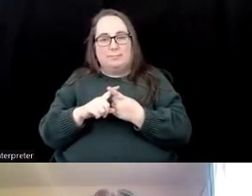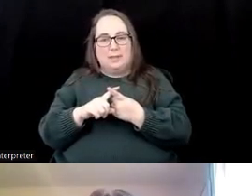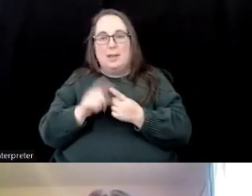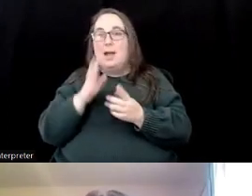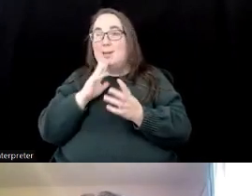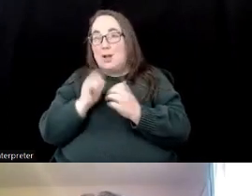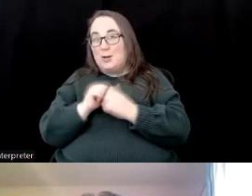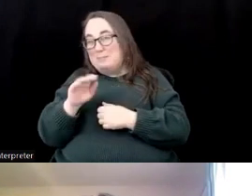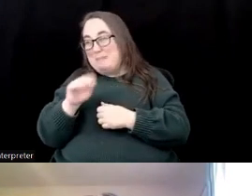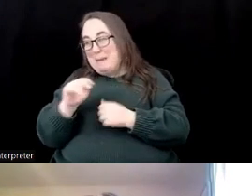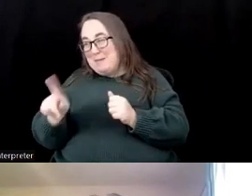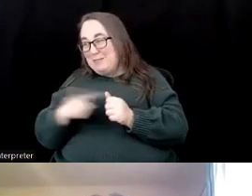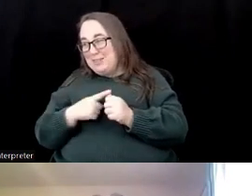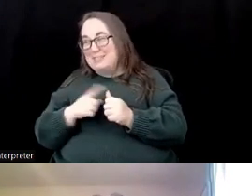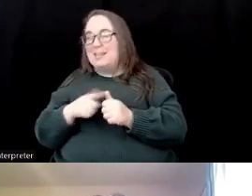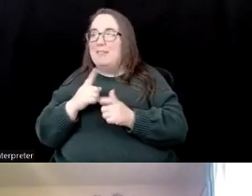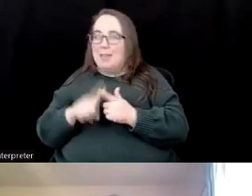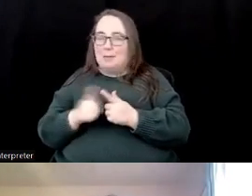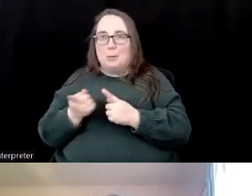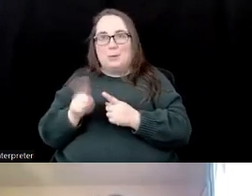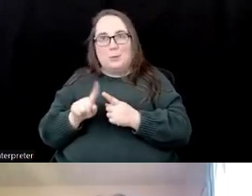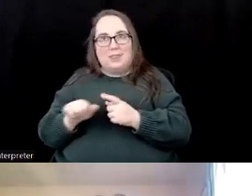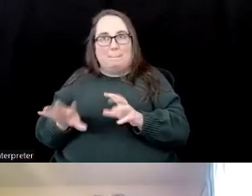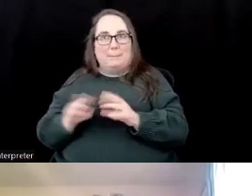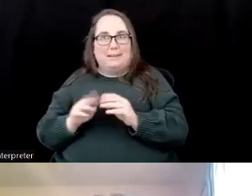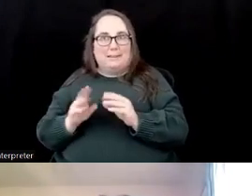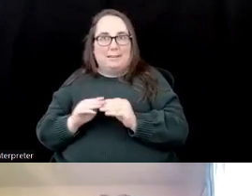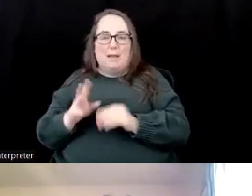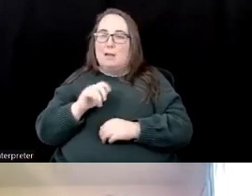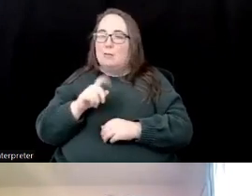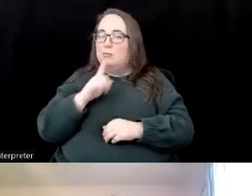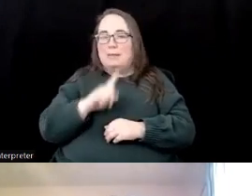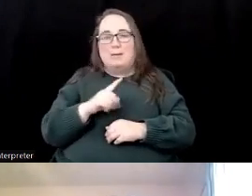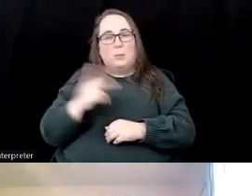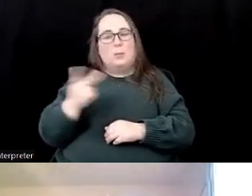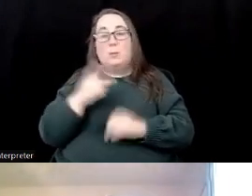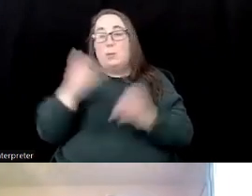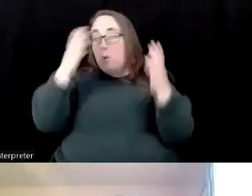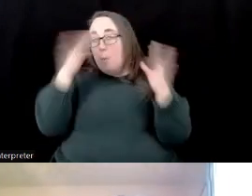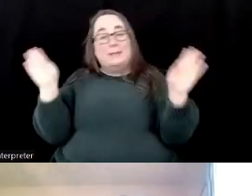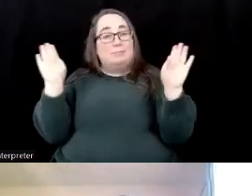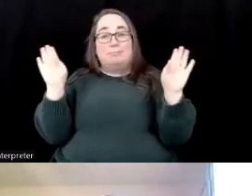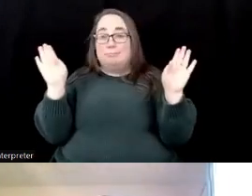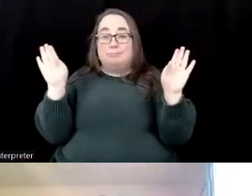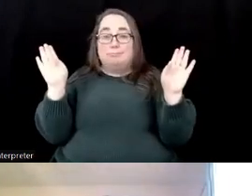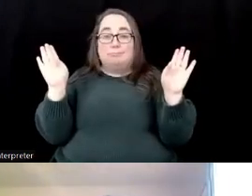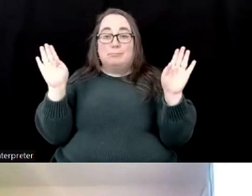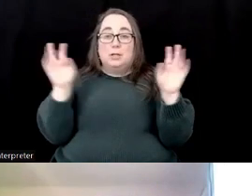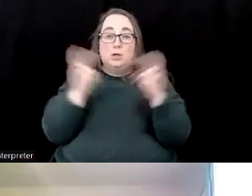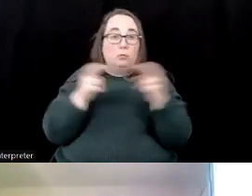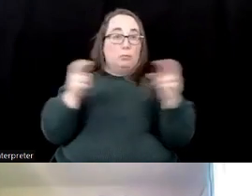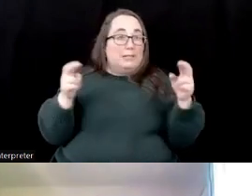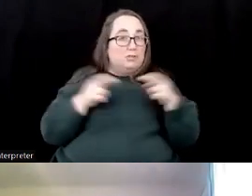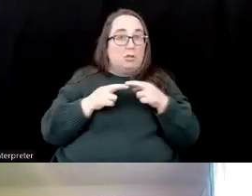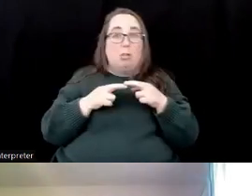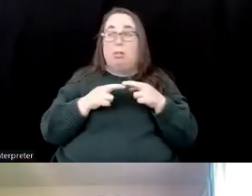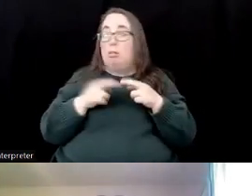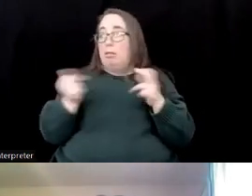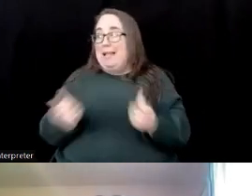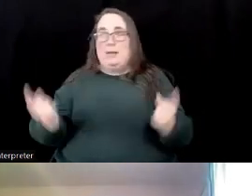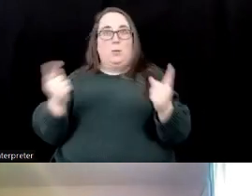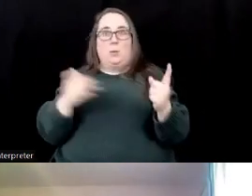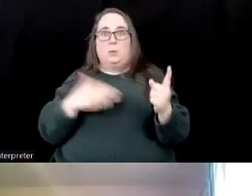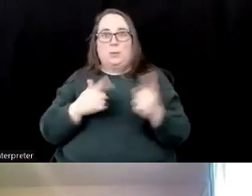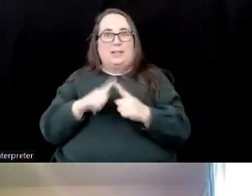Pam first and then went to that meeting. And really, we were so open to different, regional, whoever would step